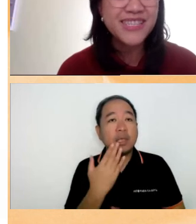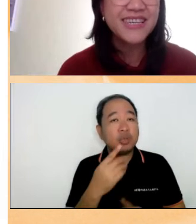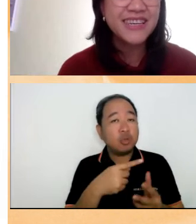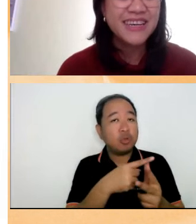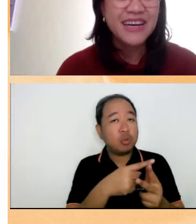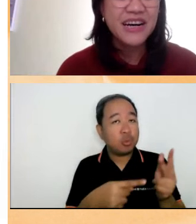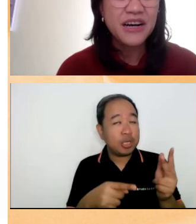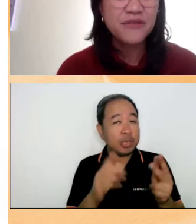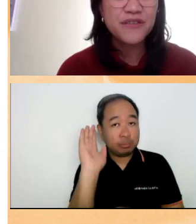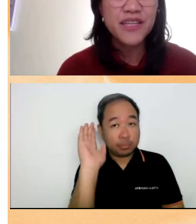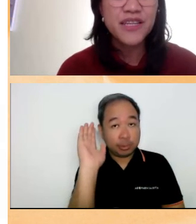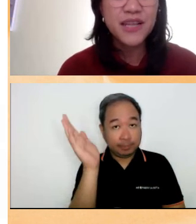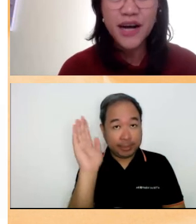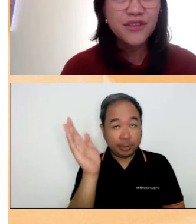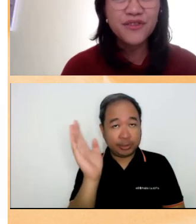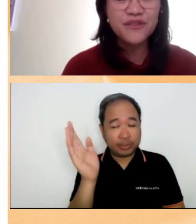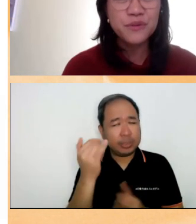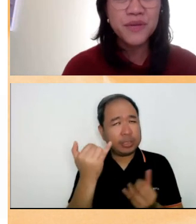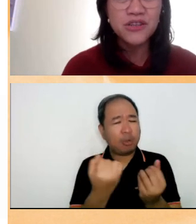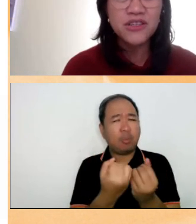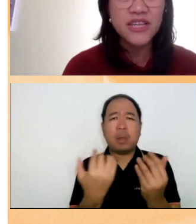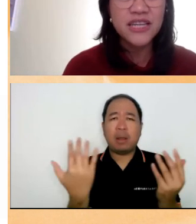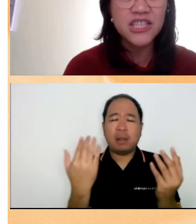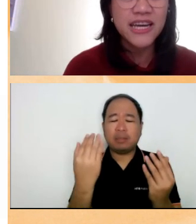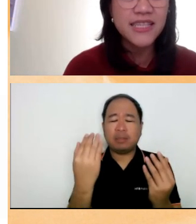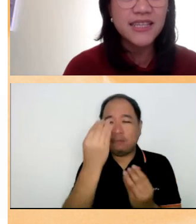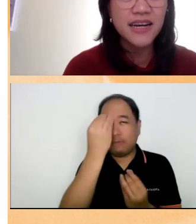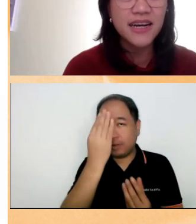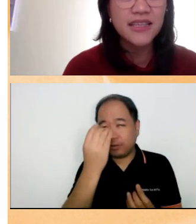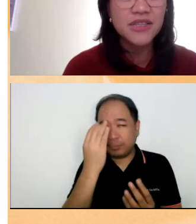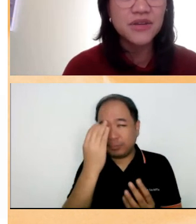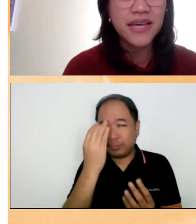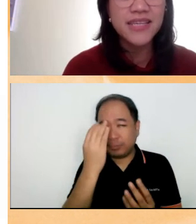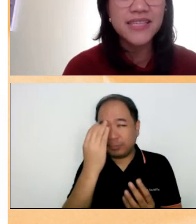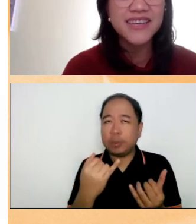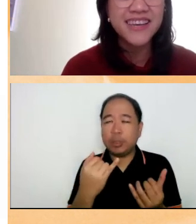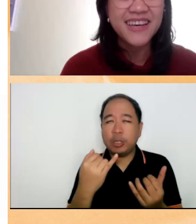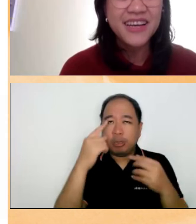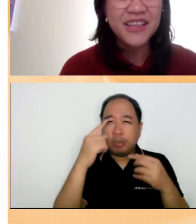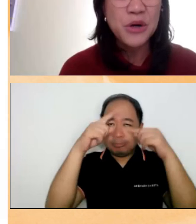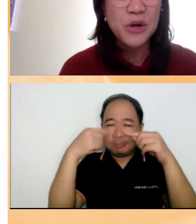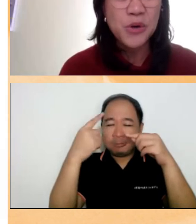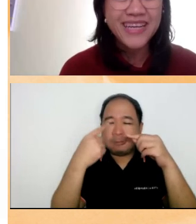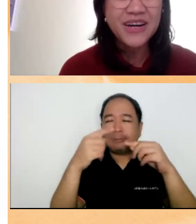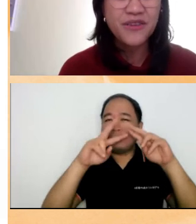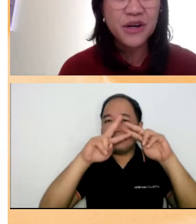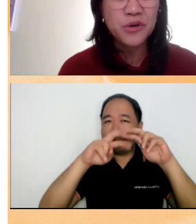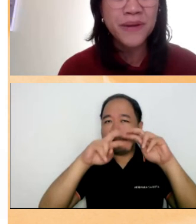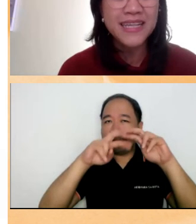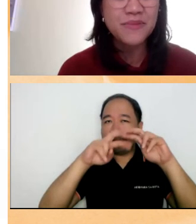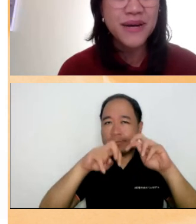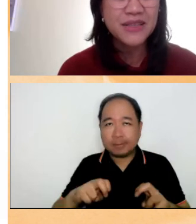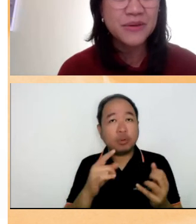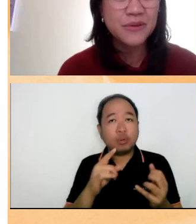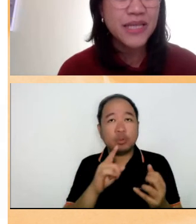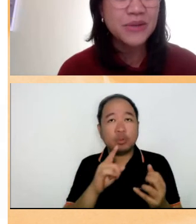speakers for giving us a lot of information to digest. This really is the opening of Ako Para